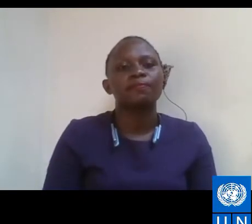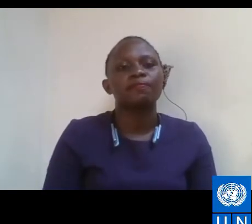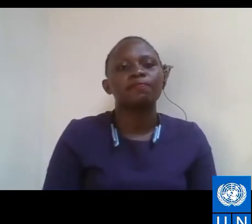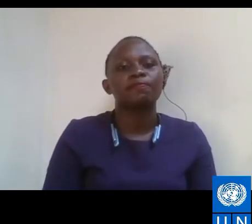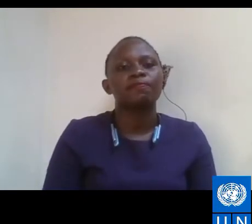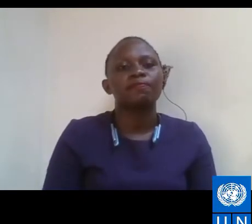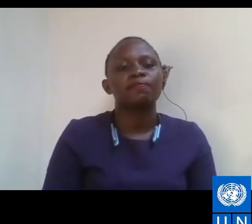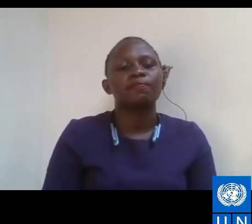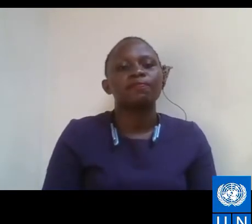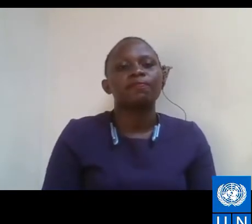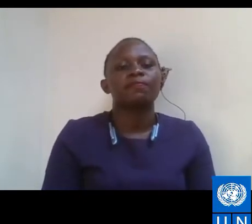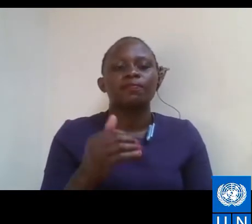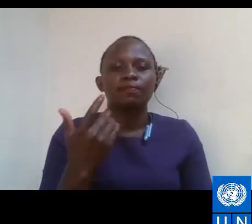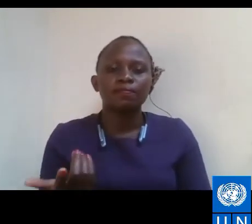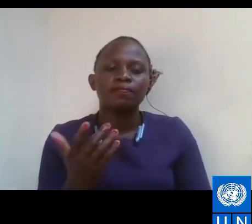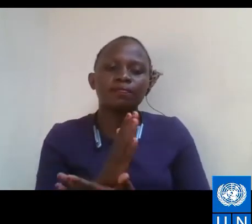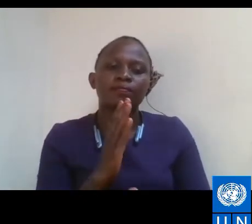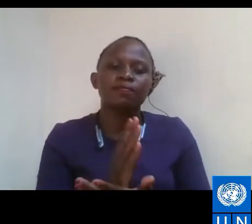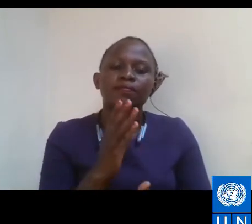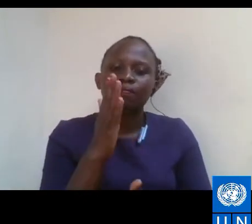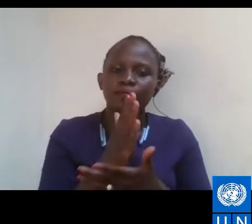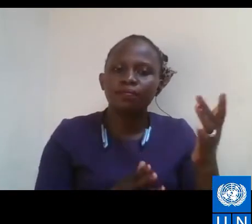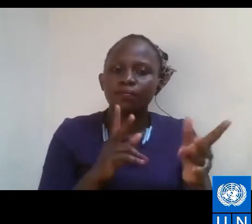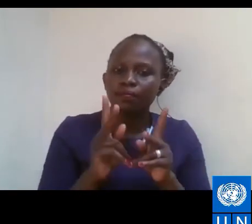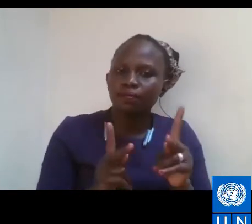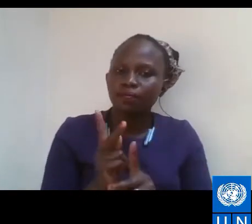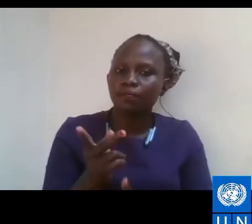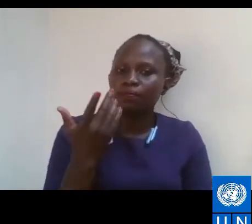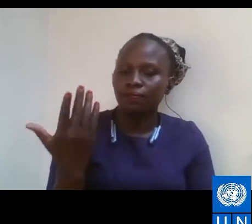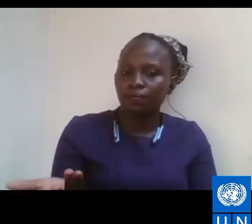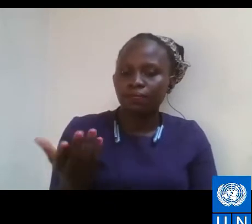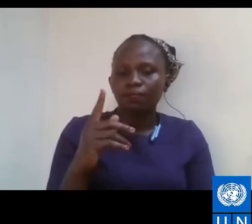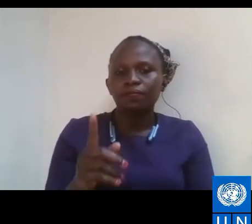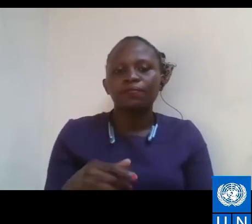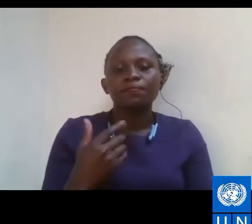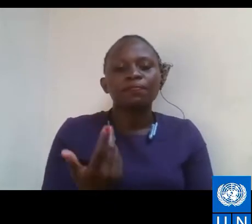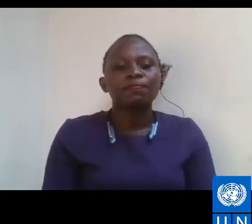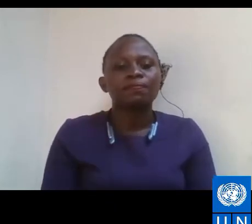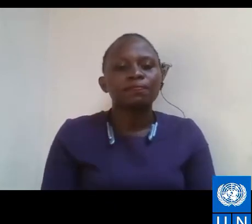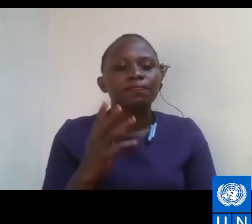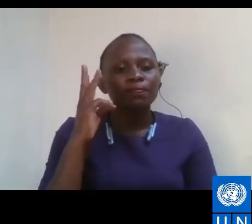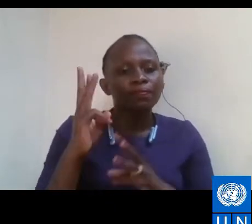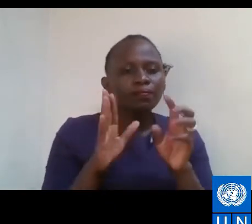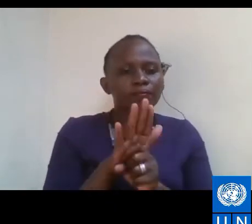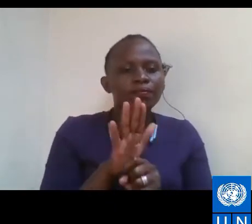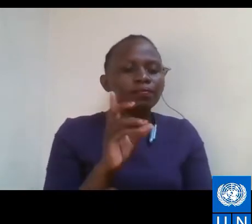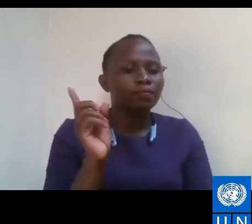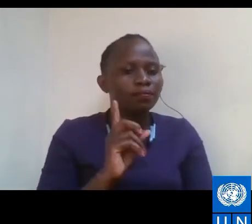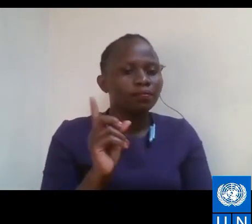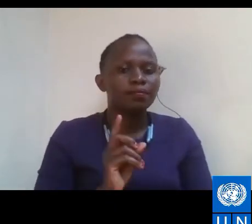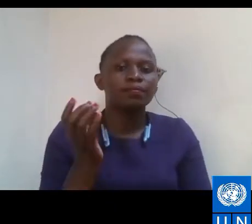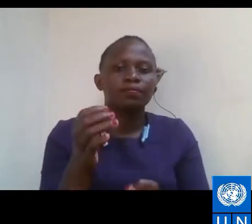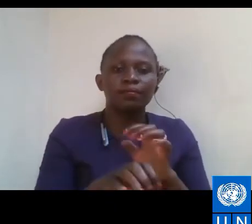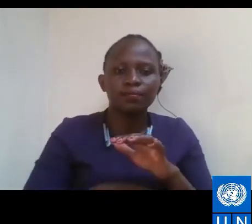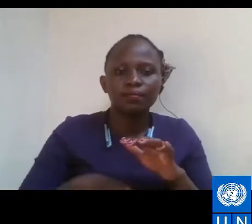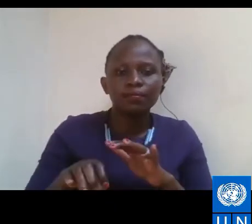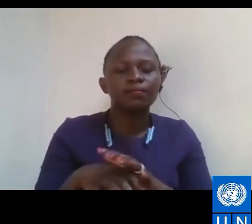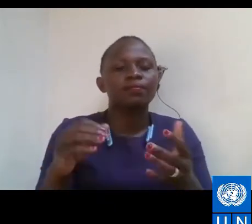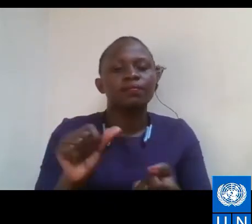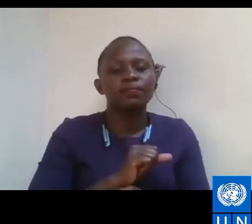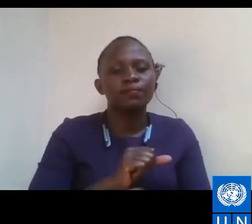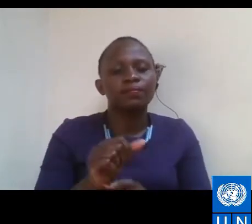There are some arguments being made by some people that we should not worry so much about the environment, that the West developed